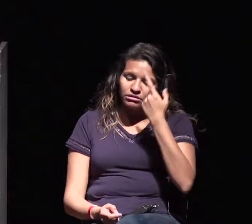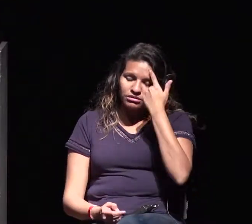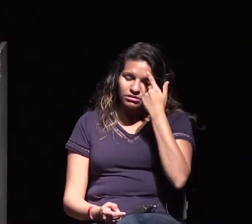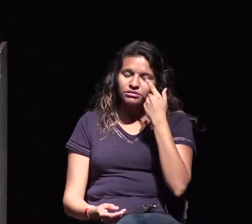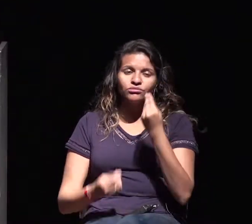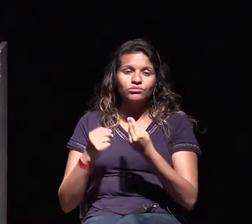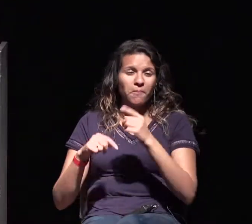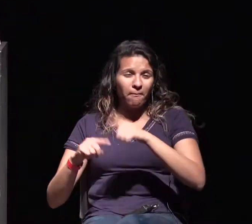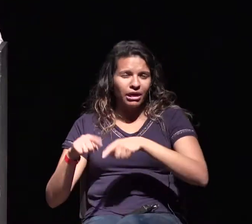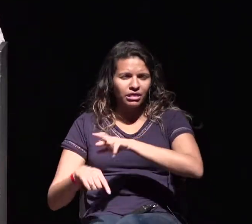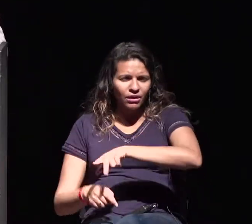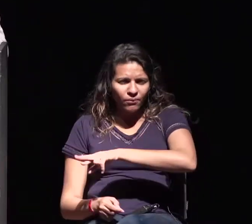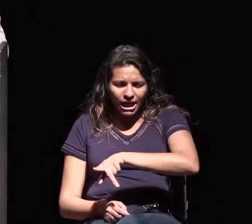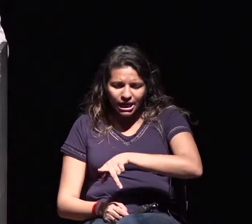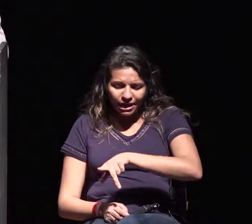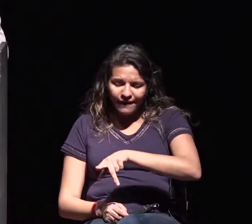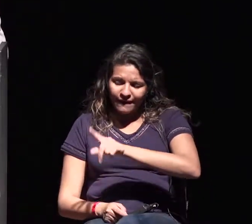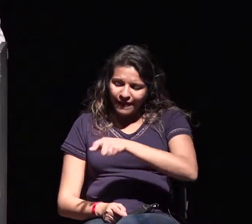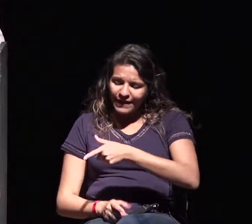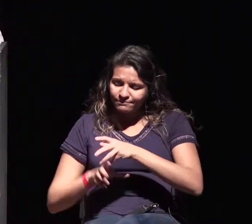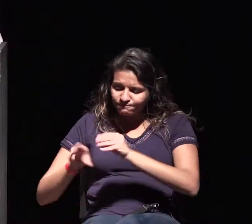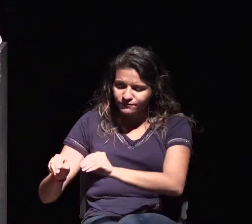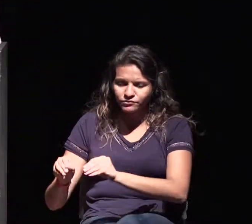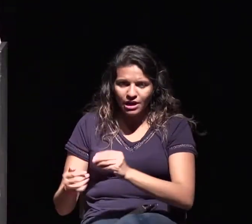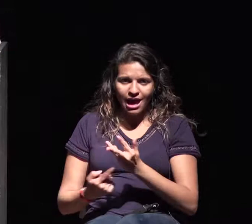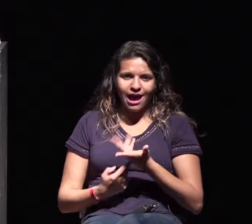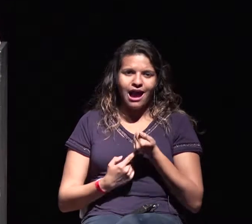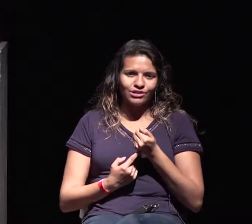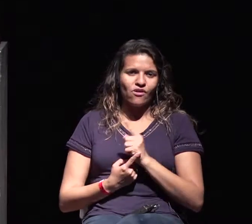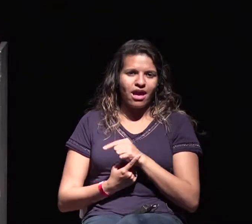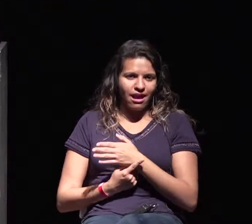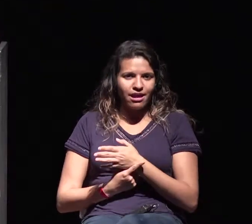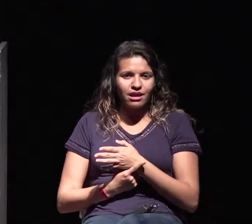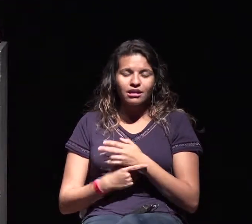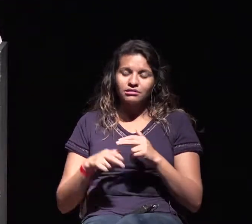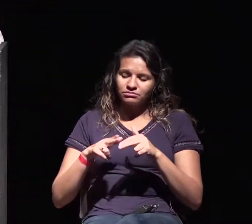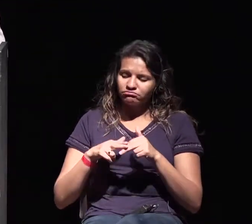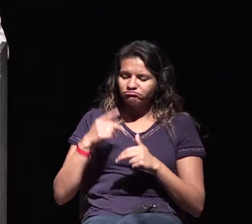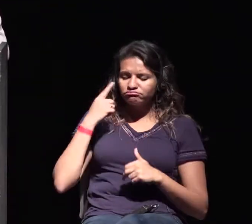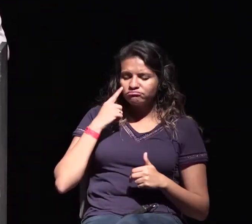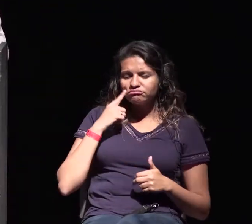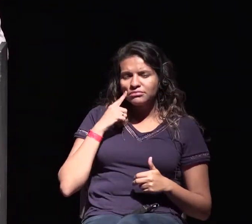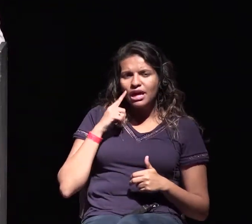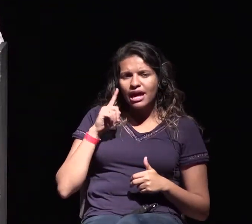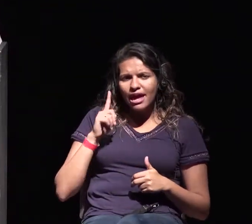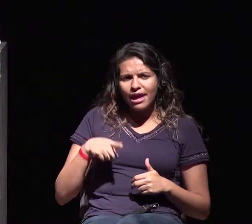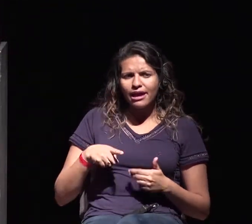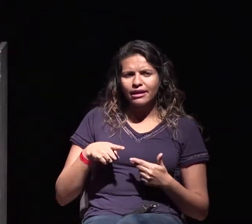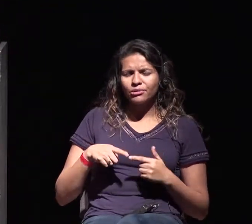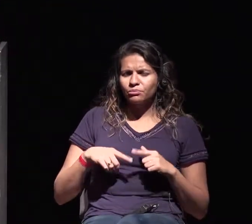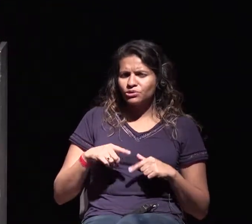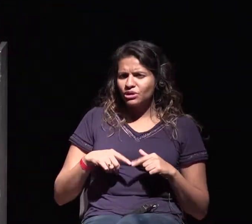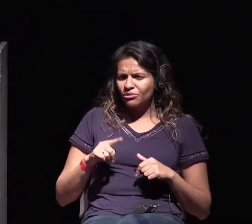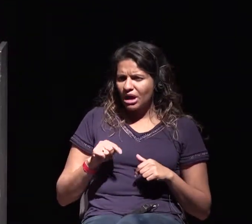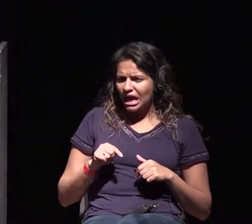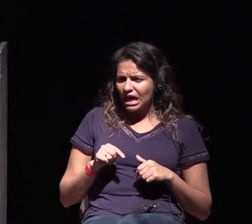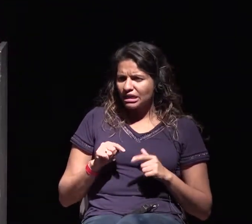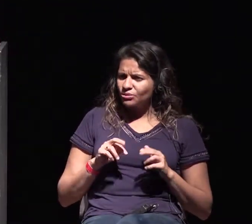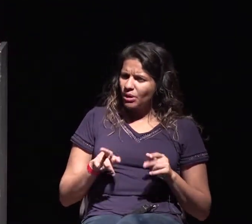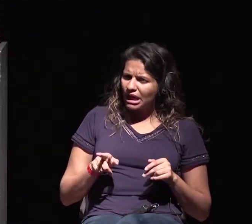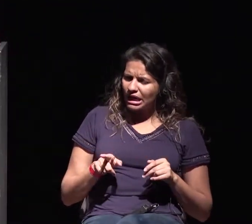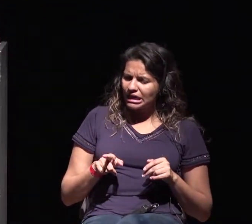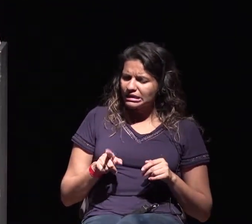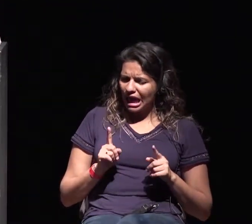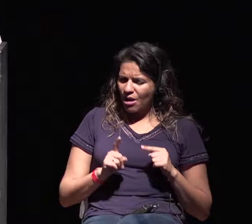art, and thus question its status of an object and of objectivity. To choreograph